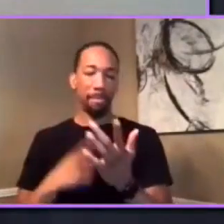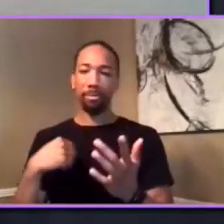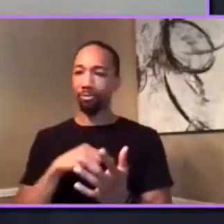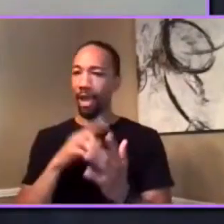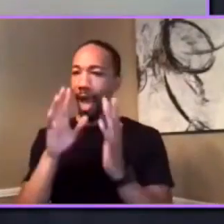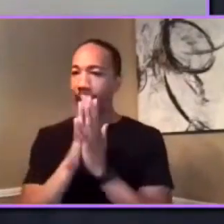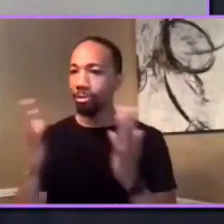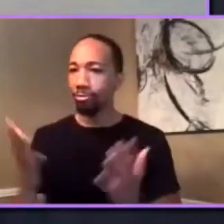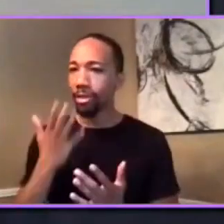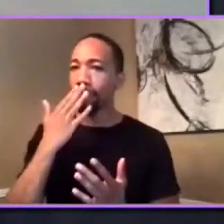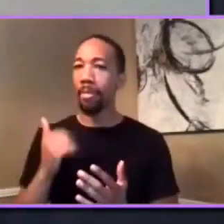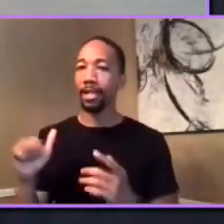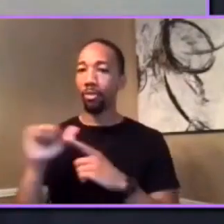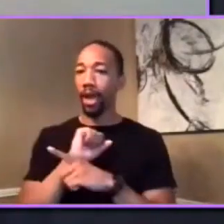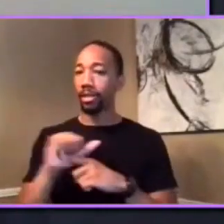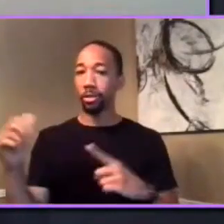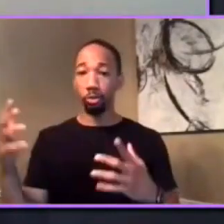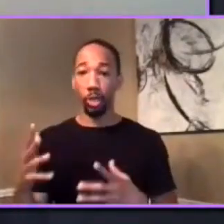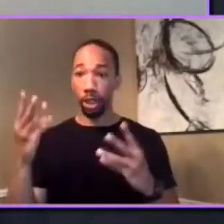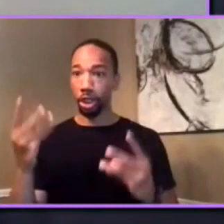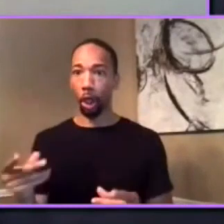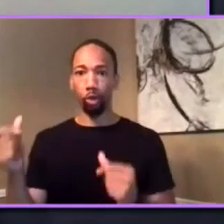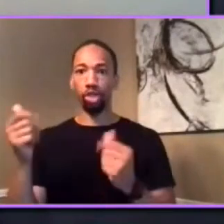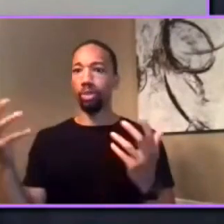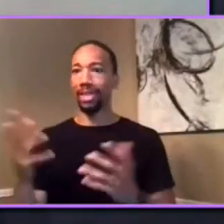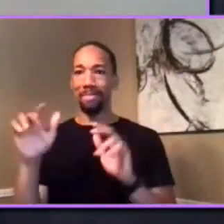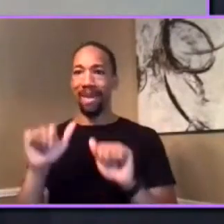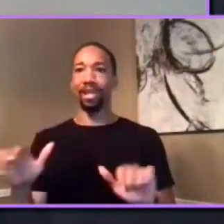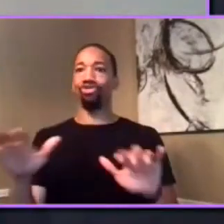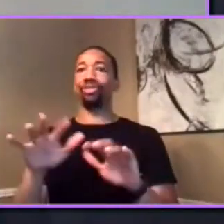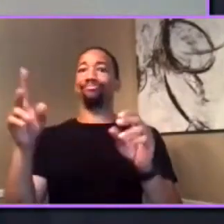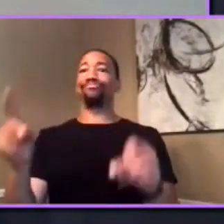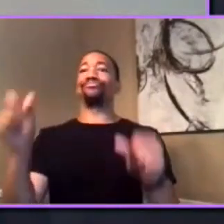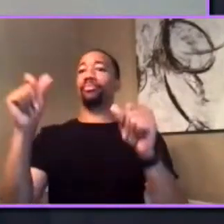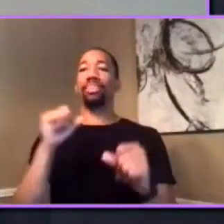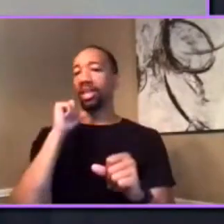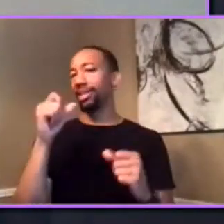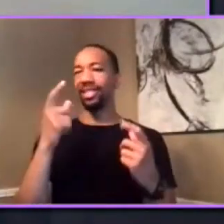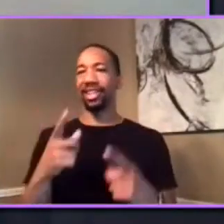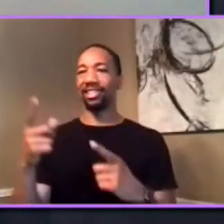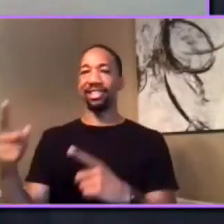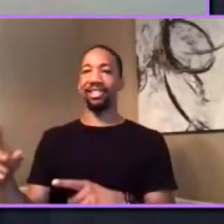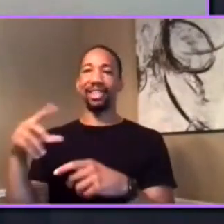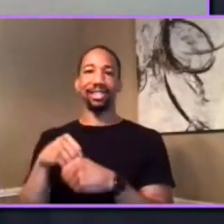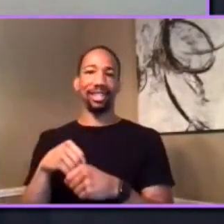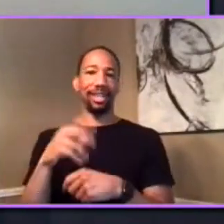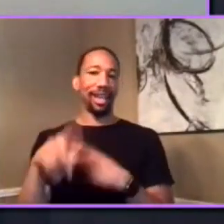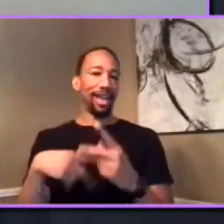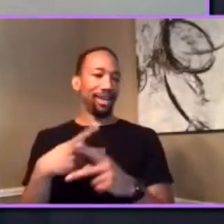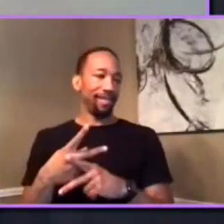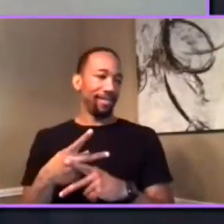that solution, what's that magic potion, but that doesn't exist in kind of this entirety. You have